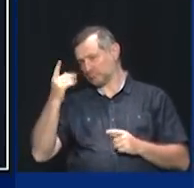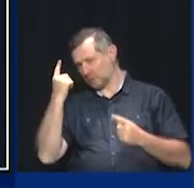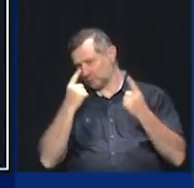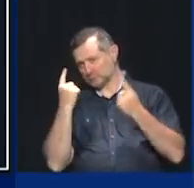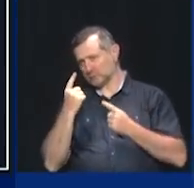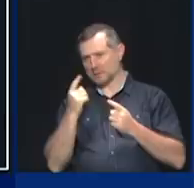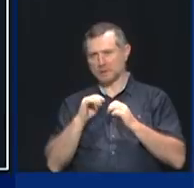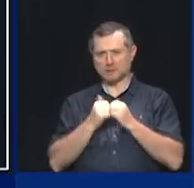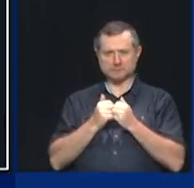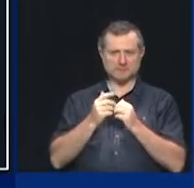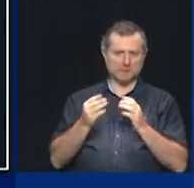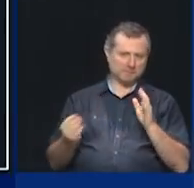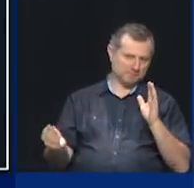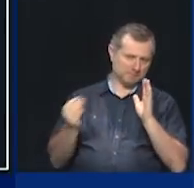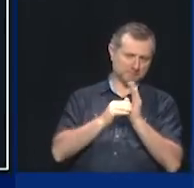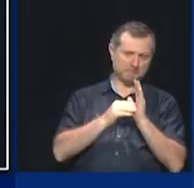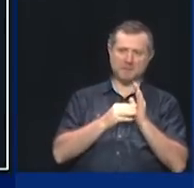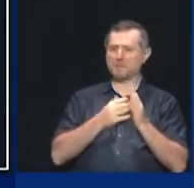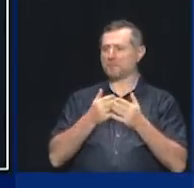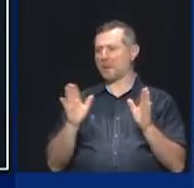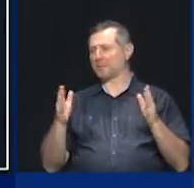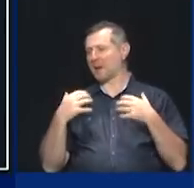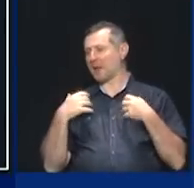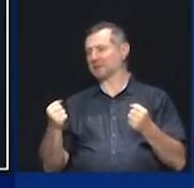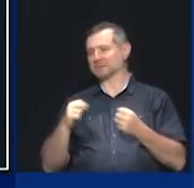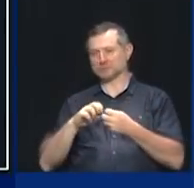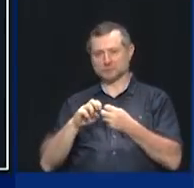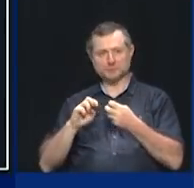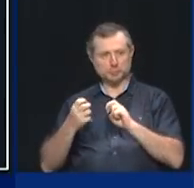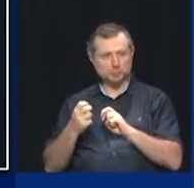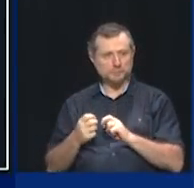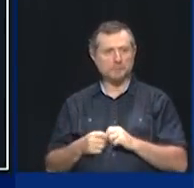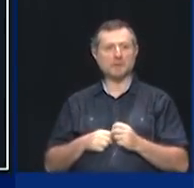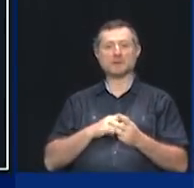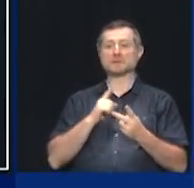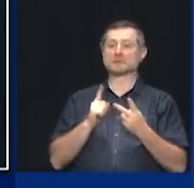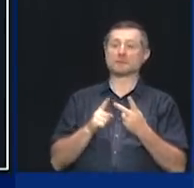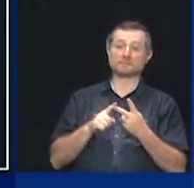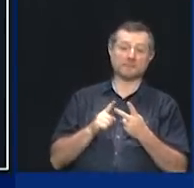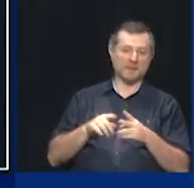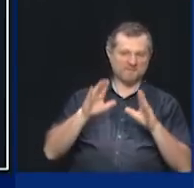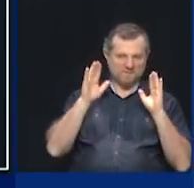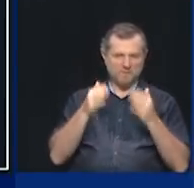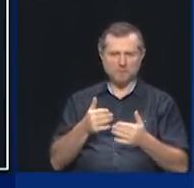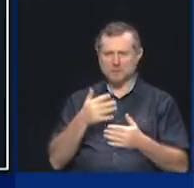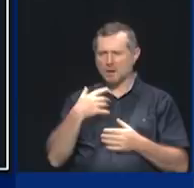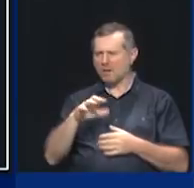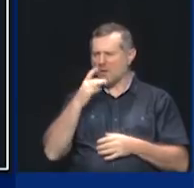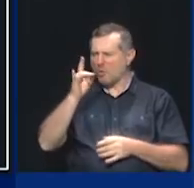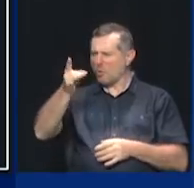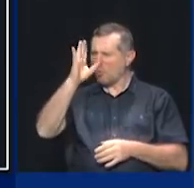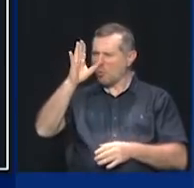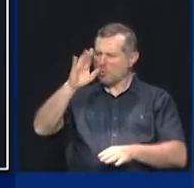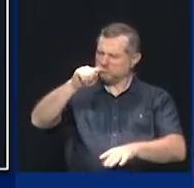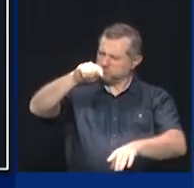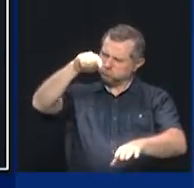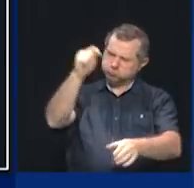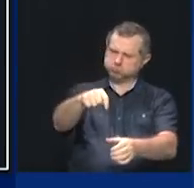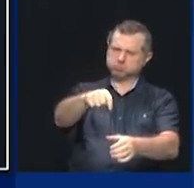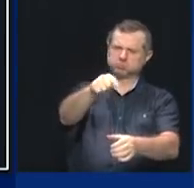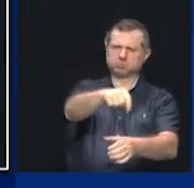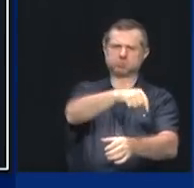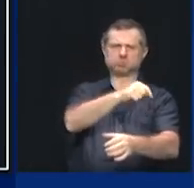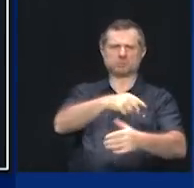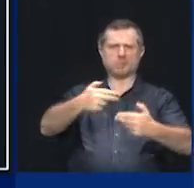2, target the hot spots where the gun violence is coming from. It's